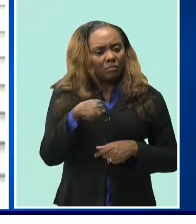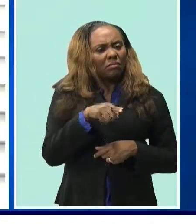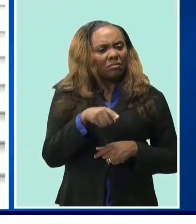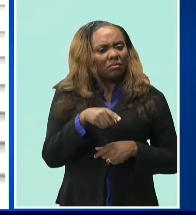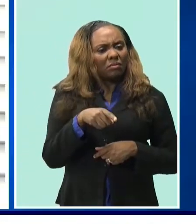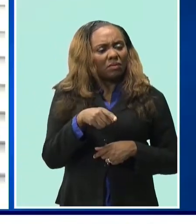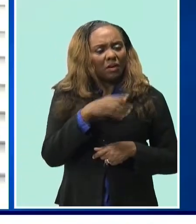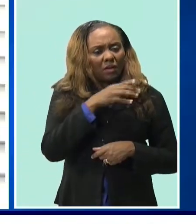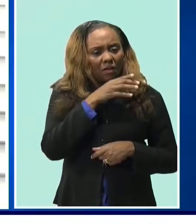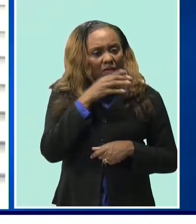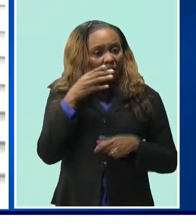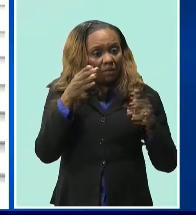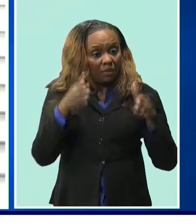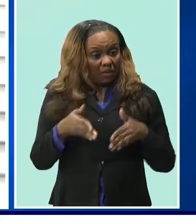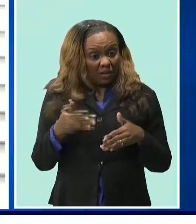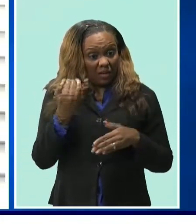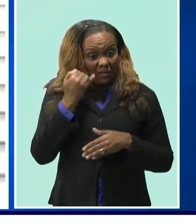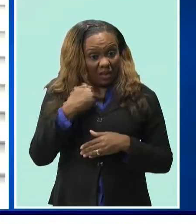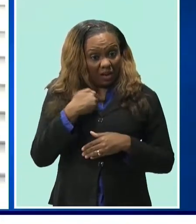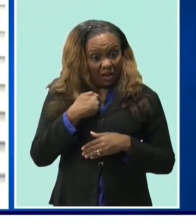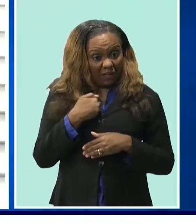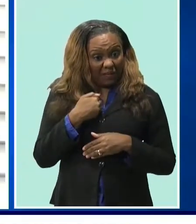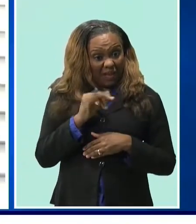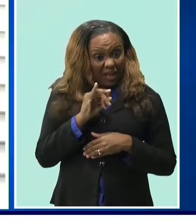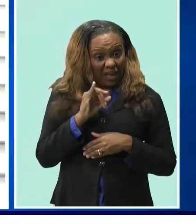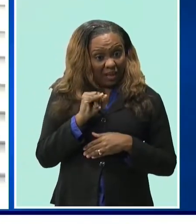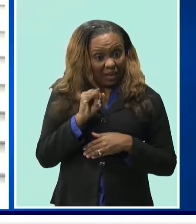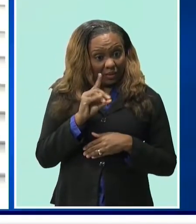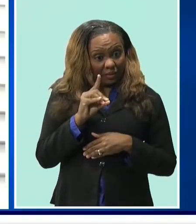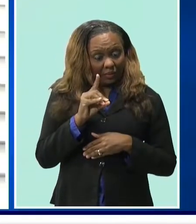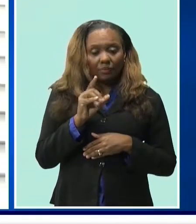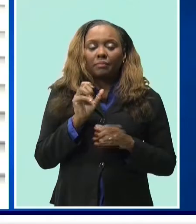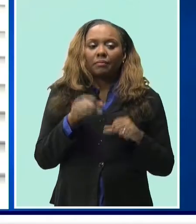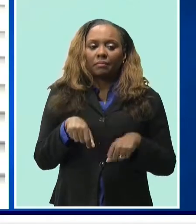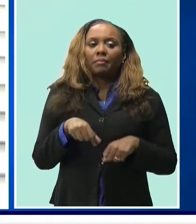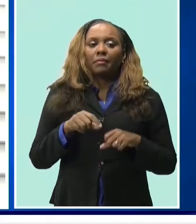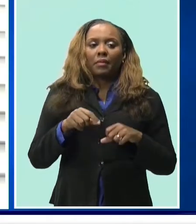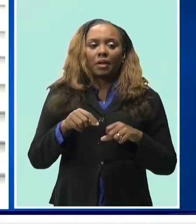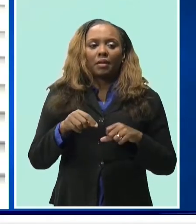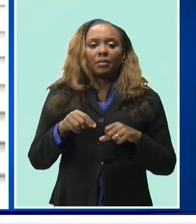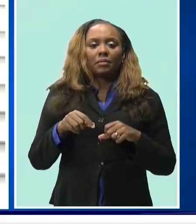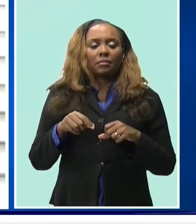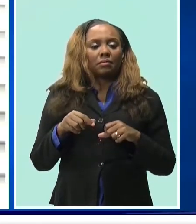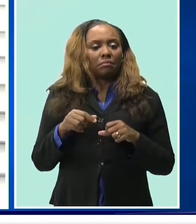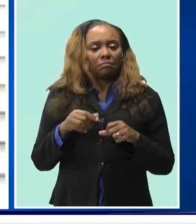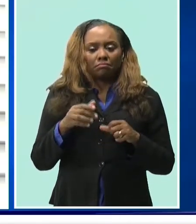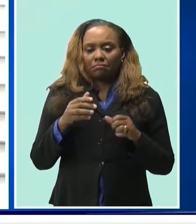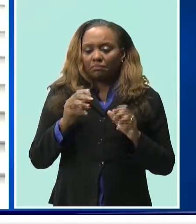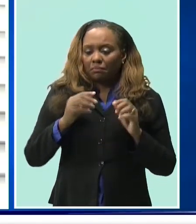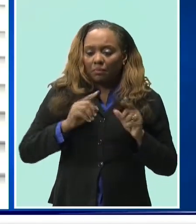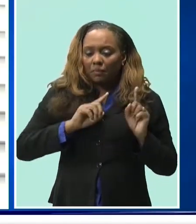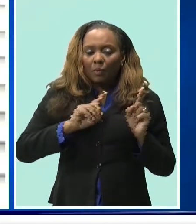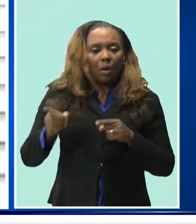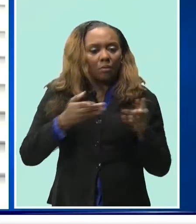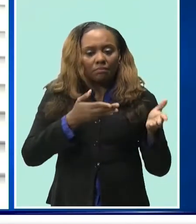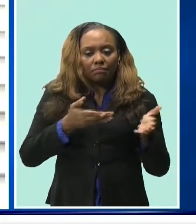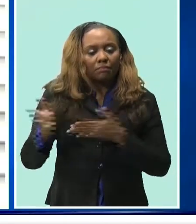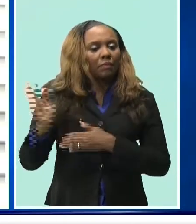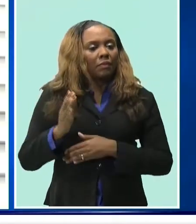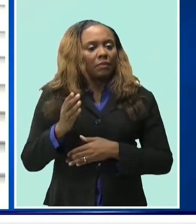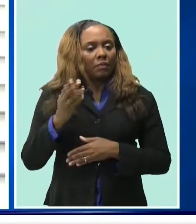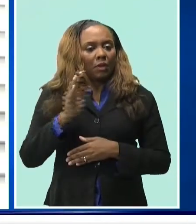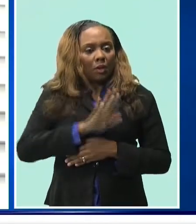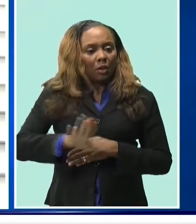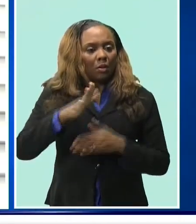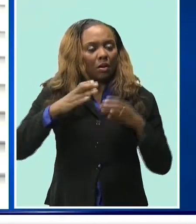have your farmer's ID, then you can take your orders from your customers by WhatsApp, by telephone, and you're allowed